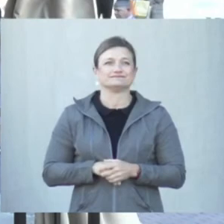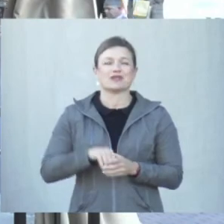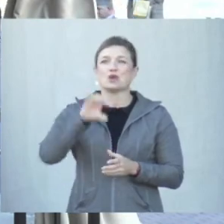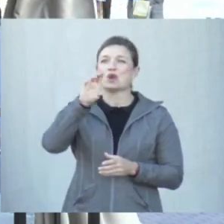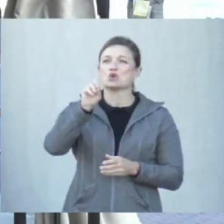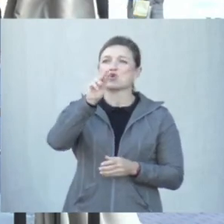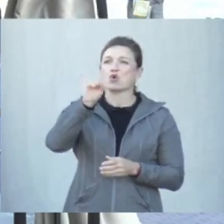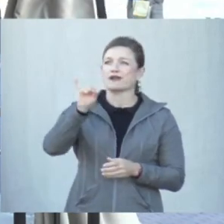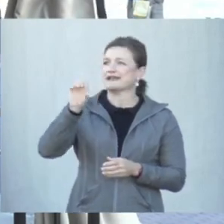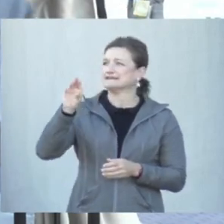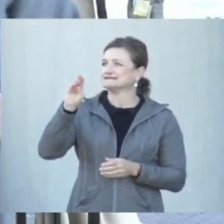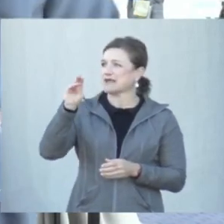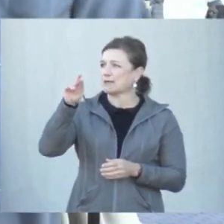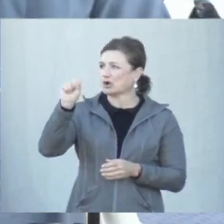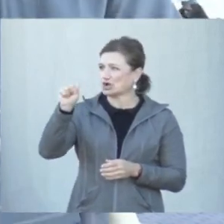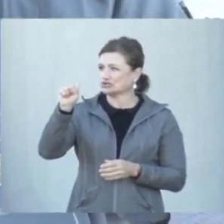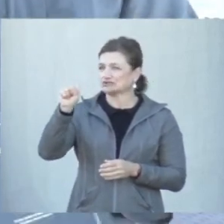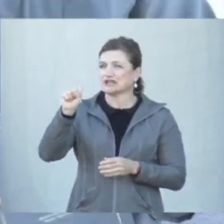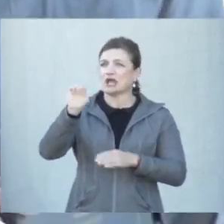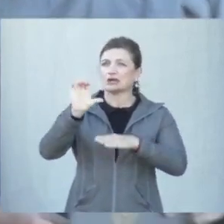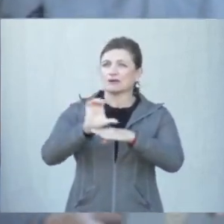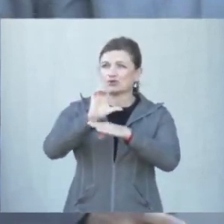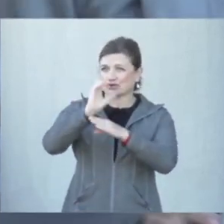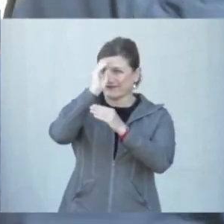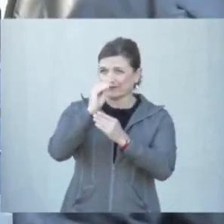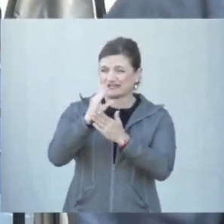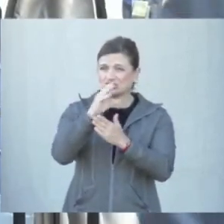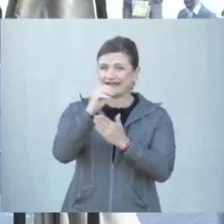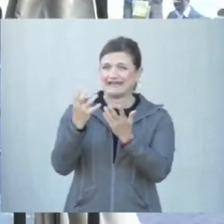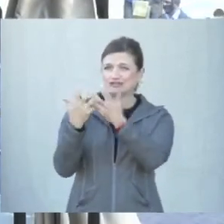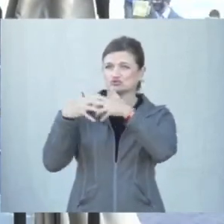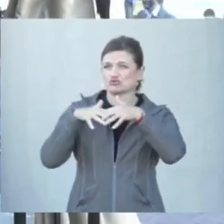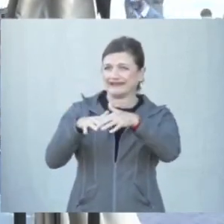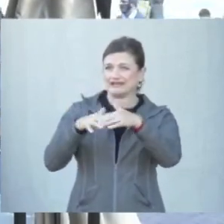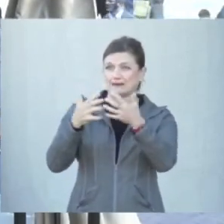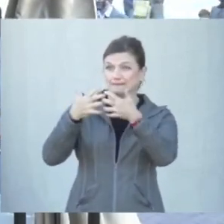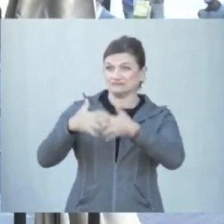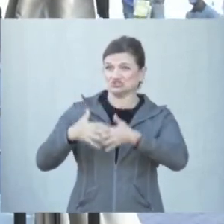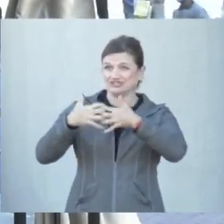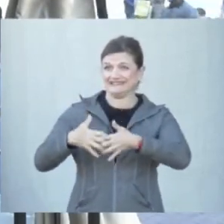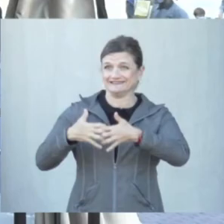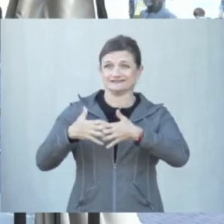Corey Summers, Computer Integrated Machining.